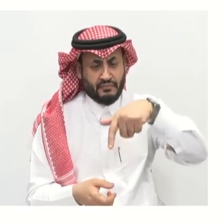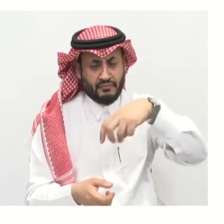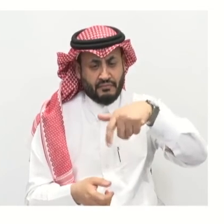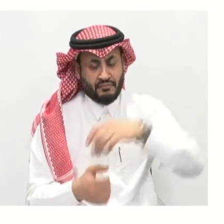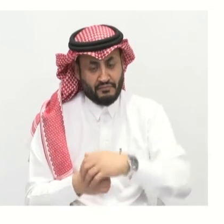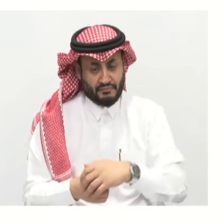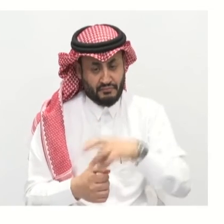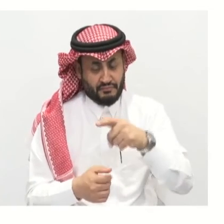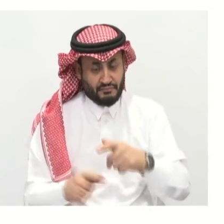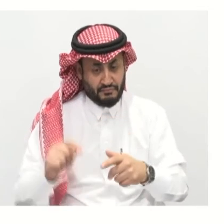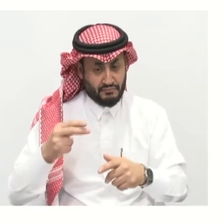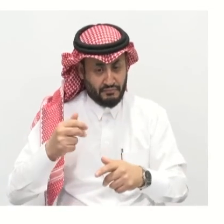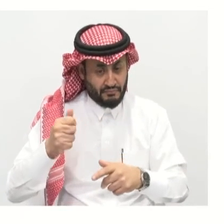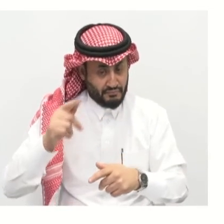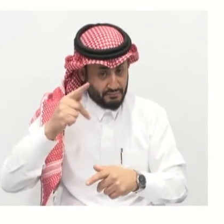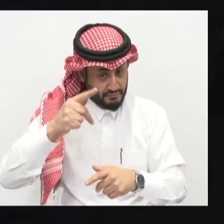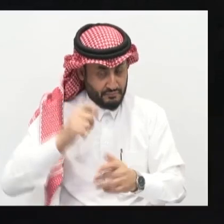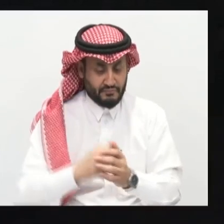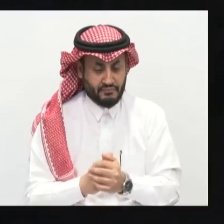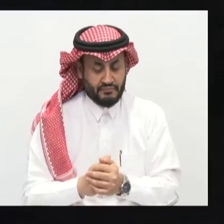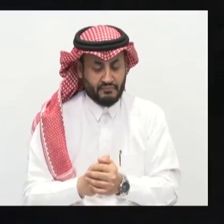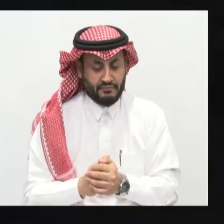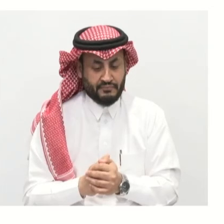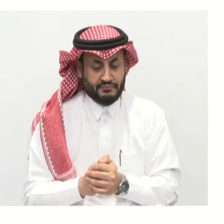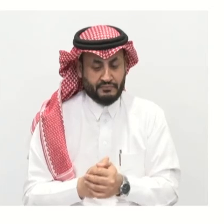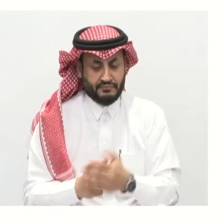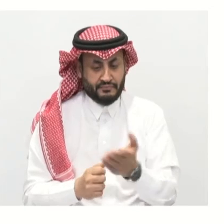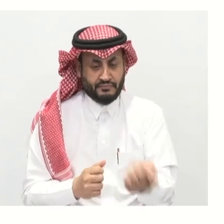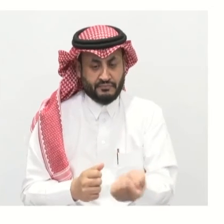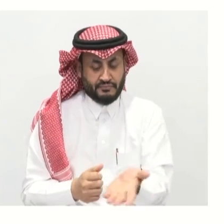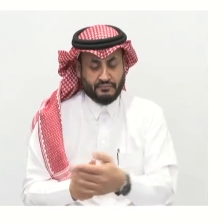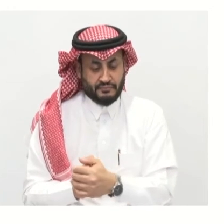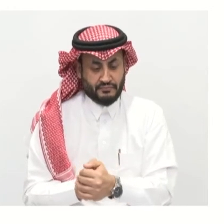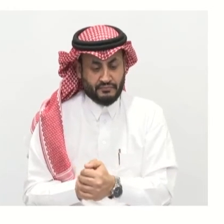Is it a tap or tape? Tap. Let's write a sentence down.